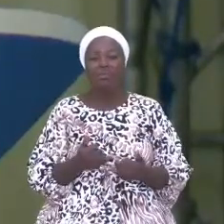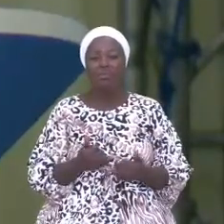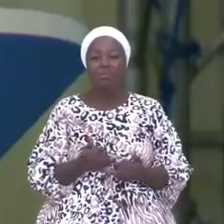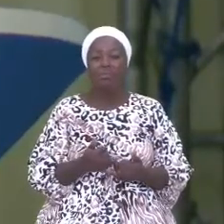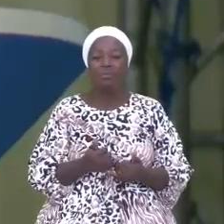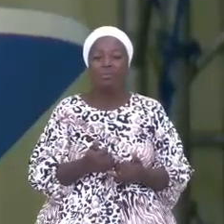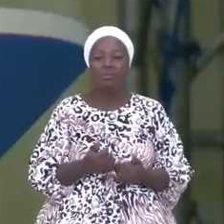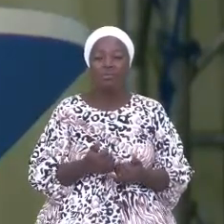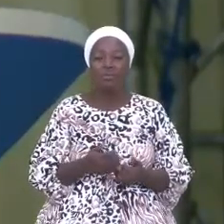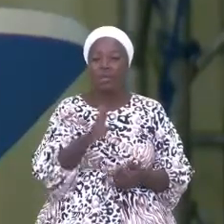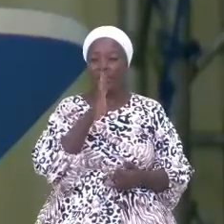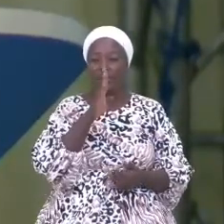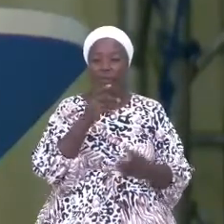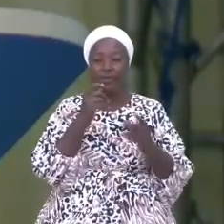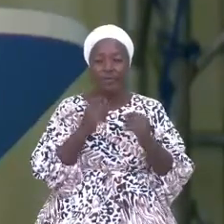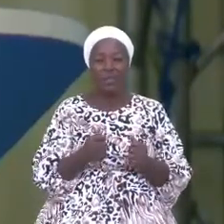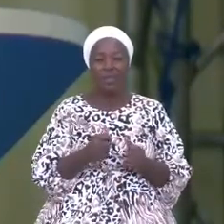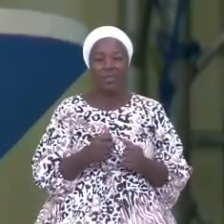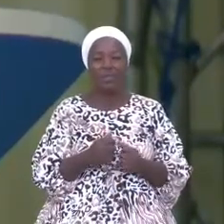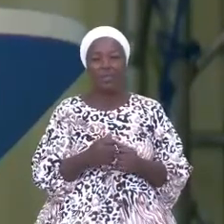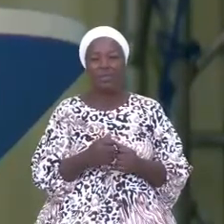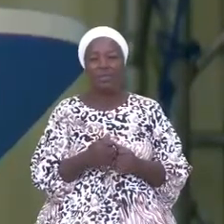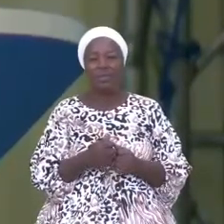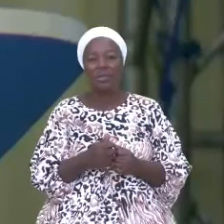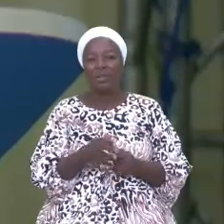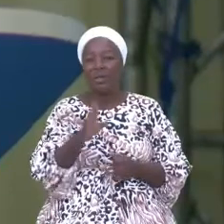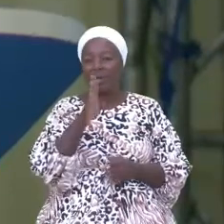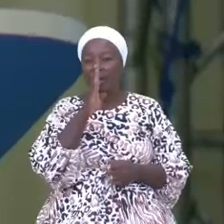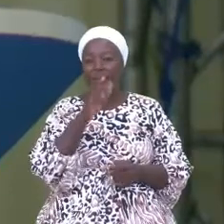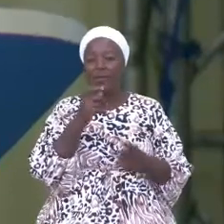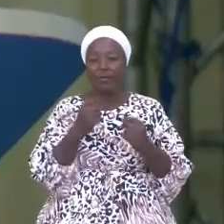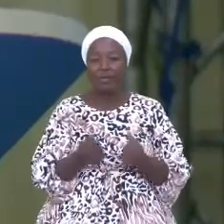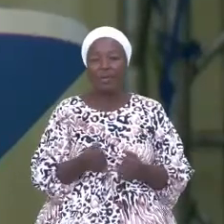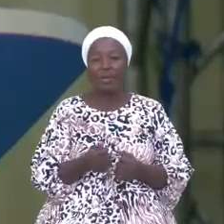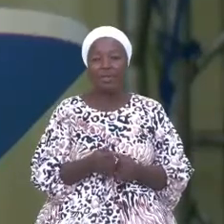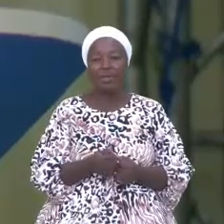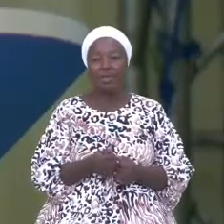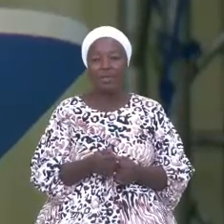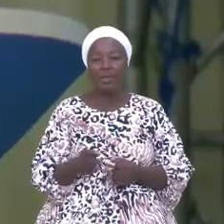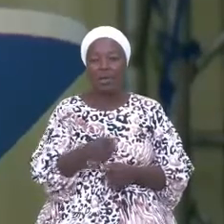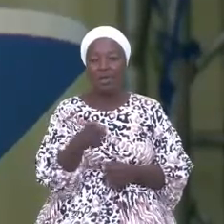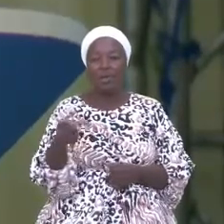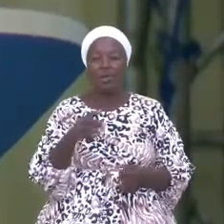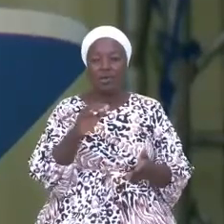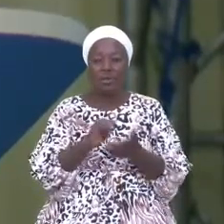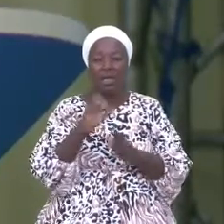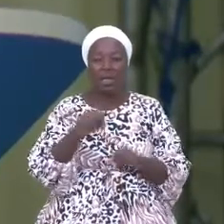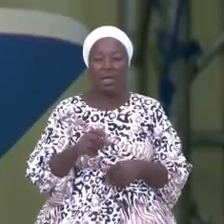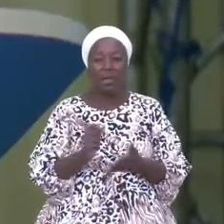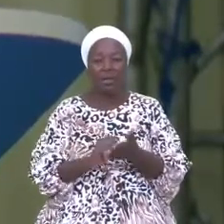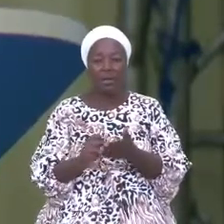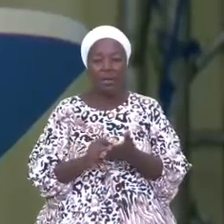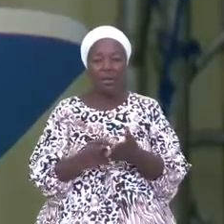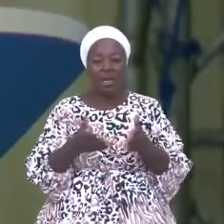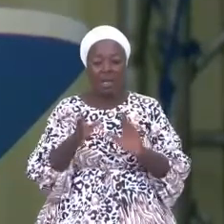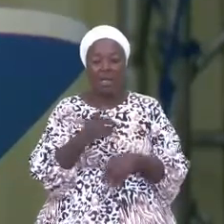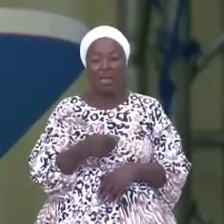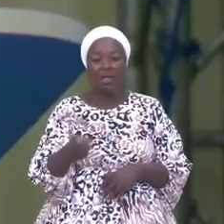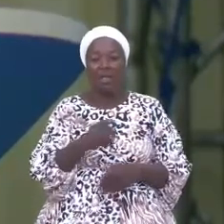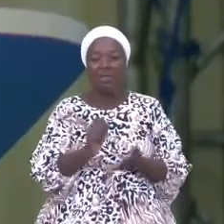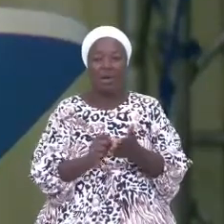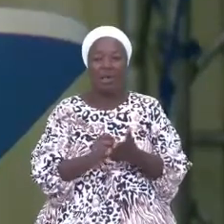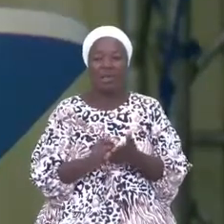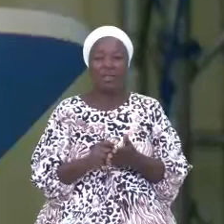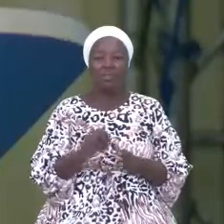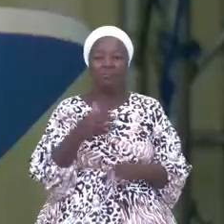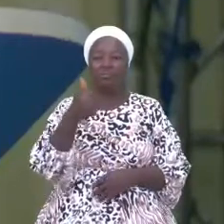Be fast, please. Do your best. Be fast. Those that can write, let them write on their own. Those